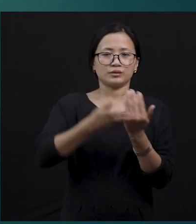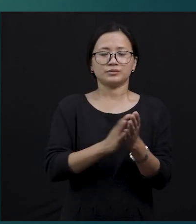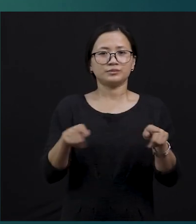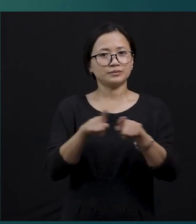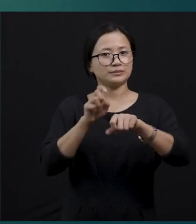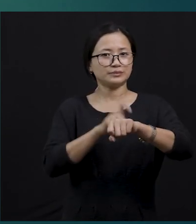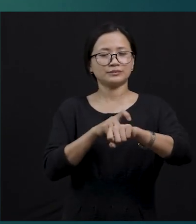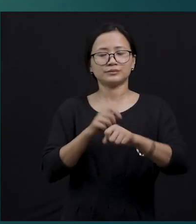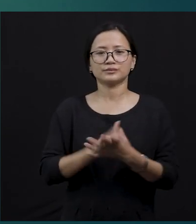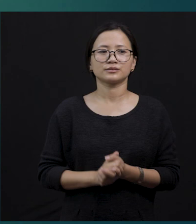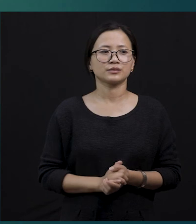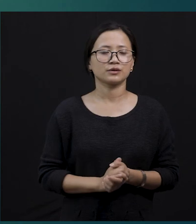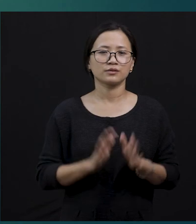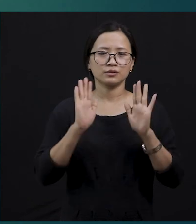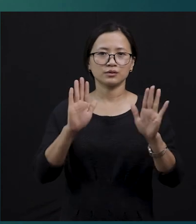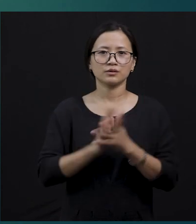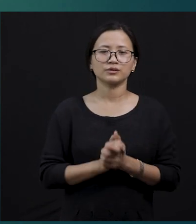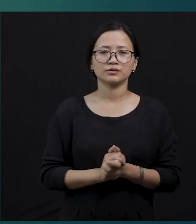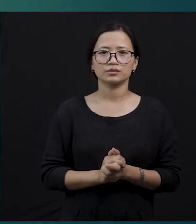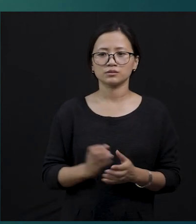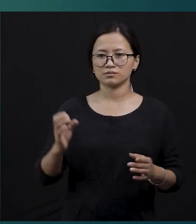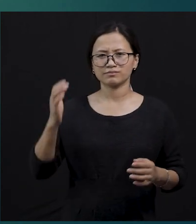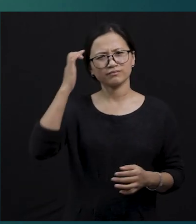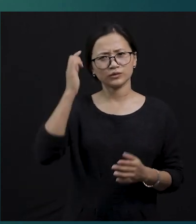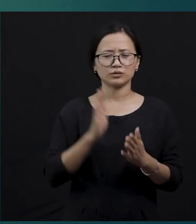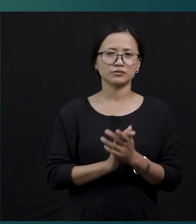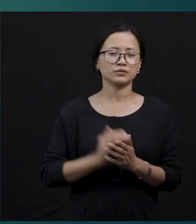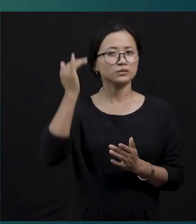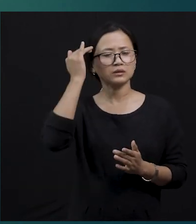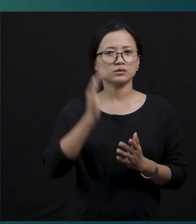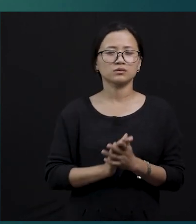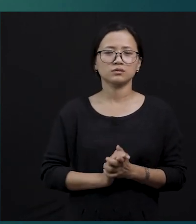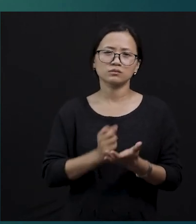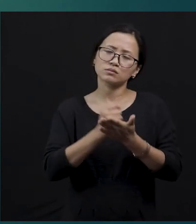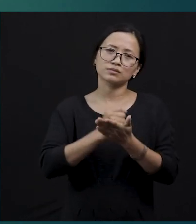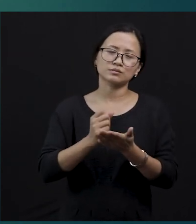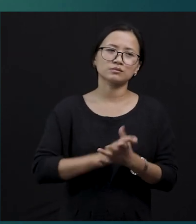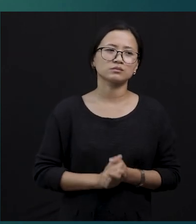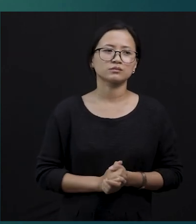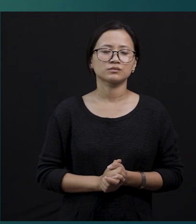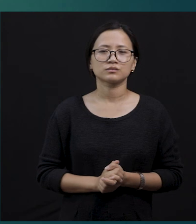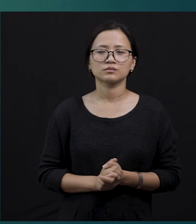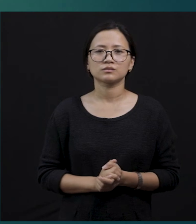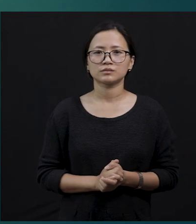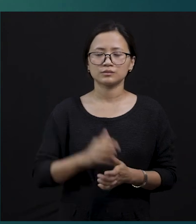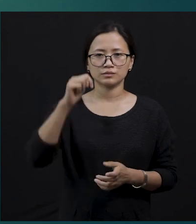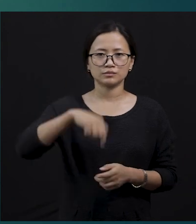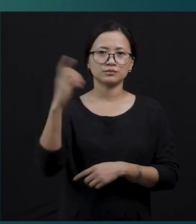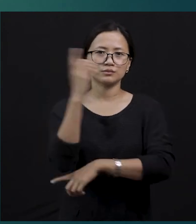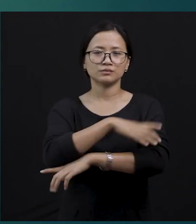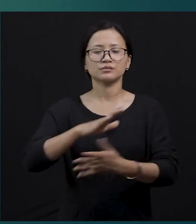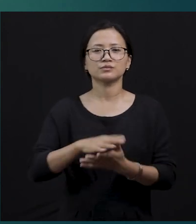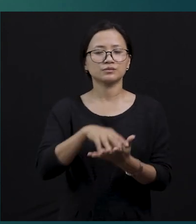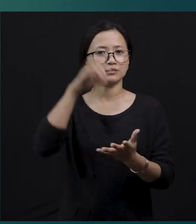right? You just have to concentrate and then you need to practice, right? So today